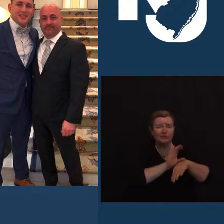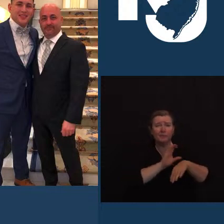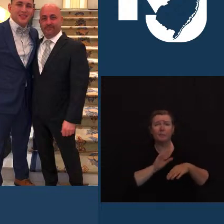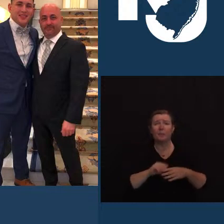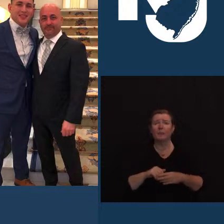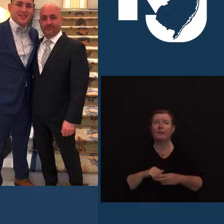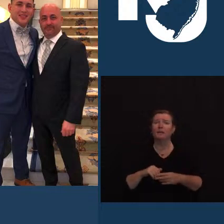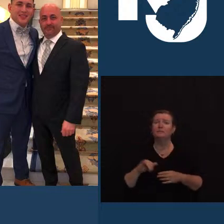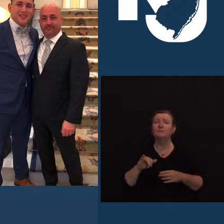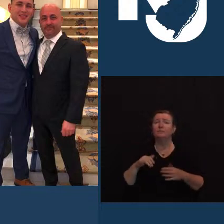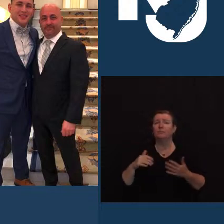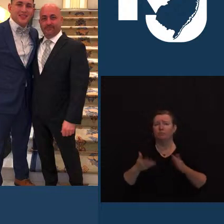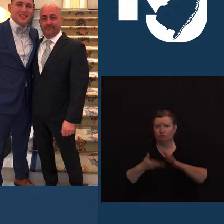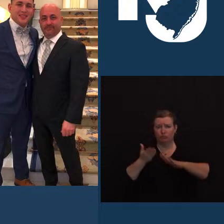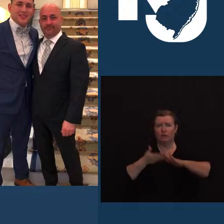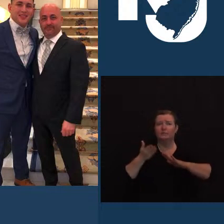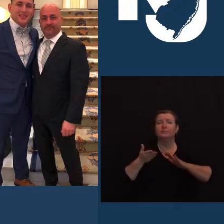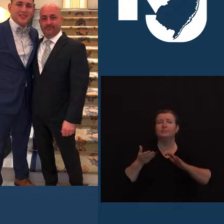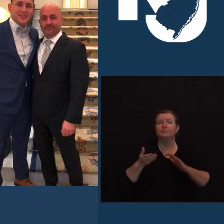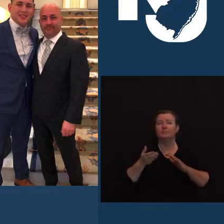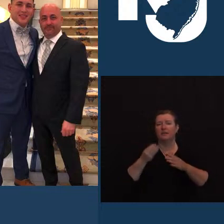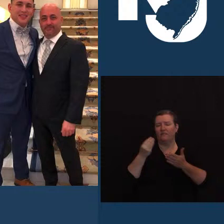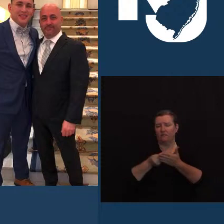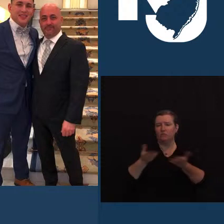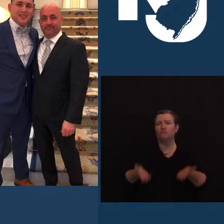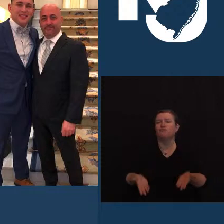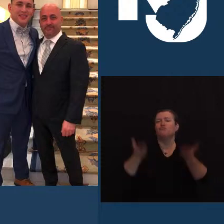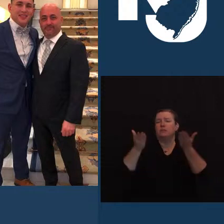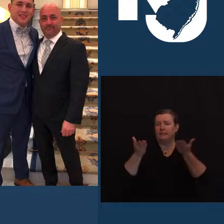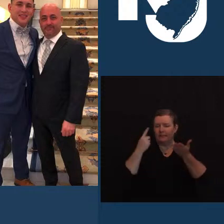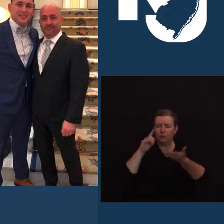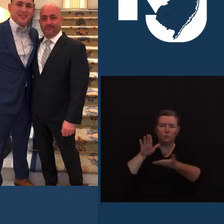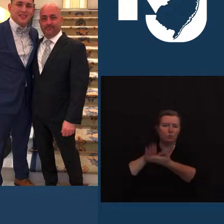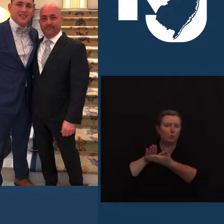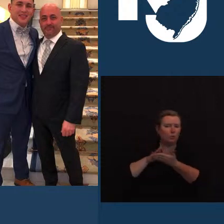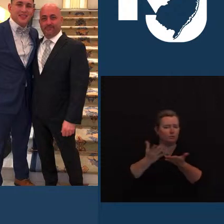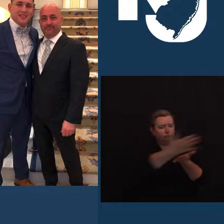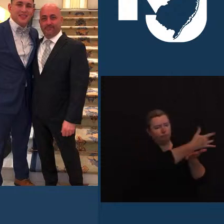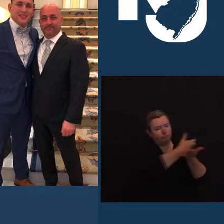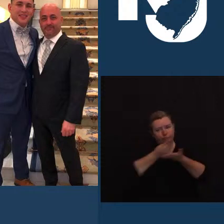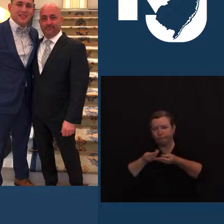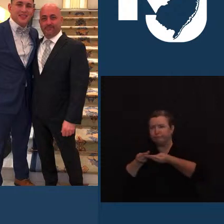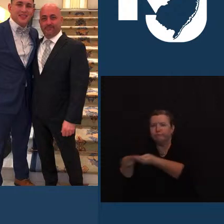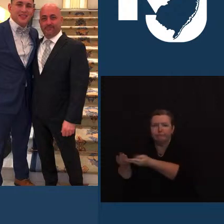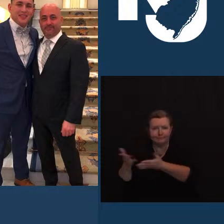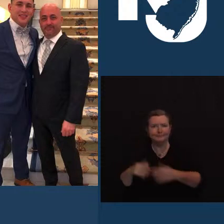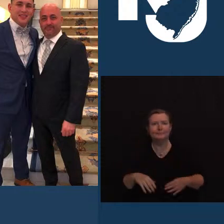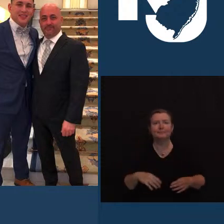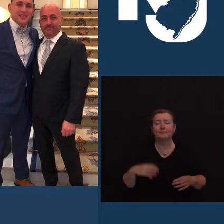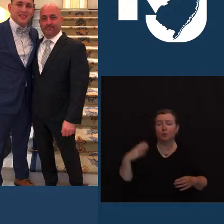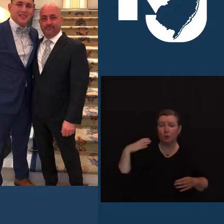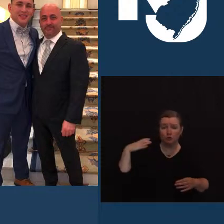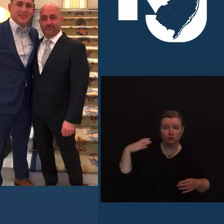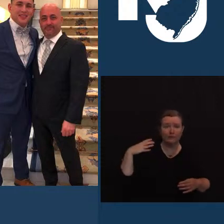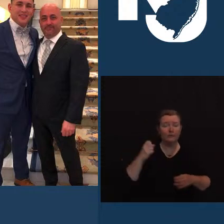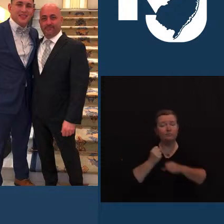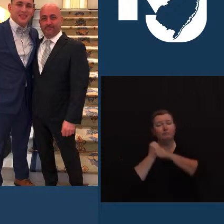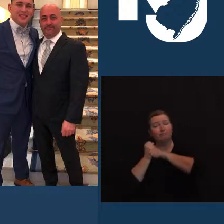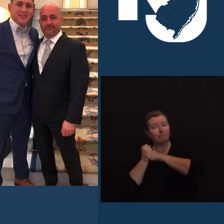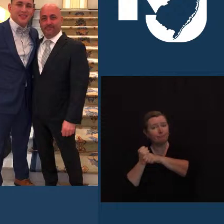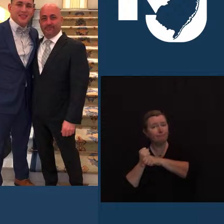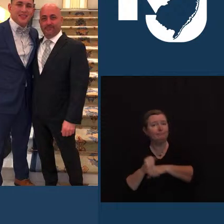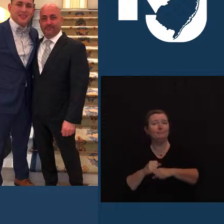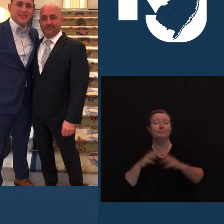He also ran numerous fundraisers for Hawthorne schools, along with coaching baseball, football, and soccer. Ron